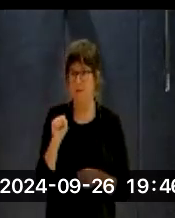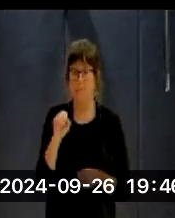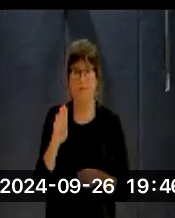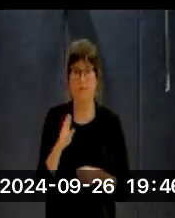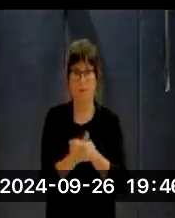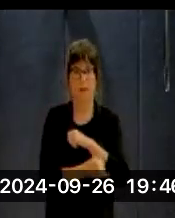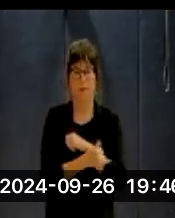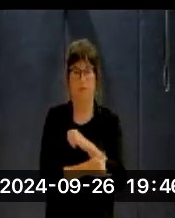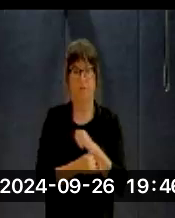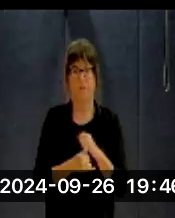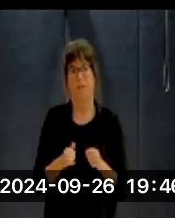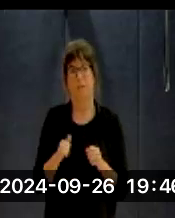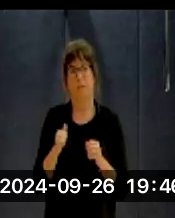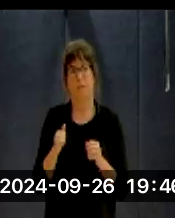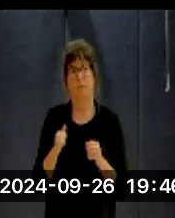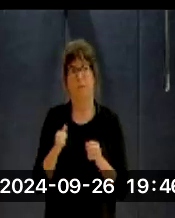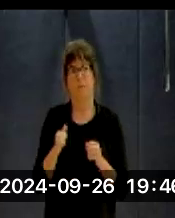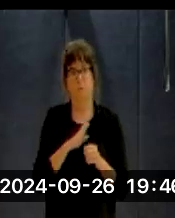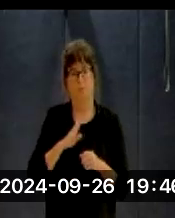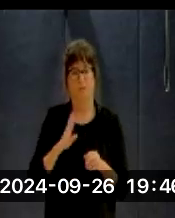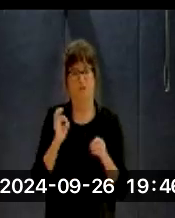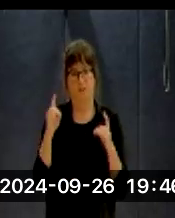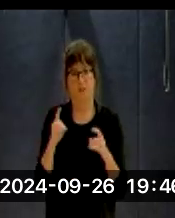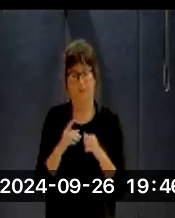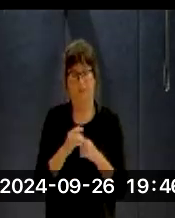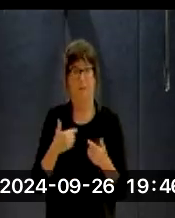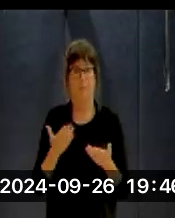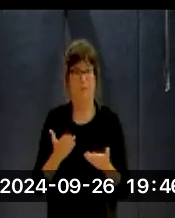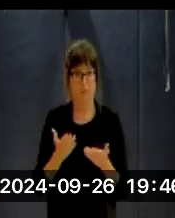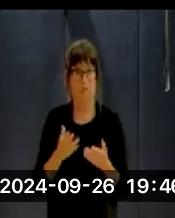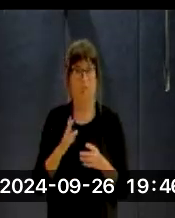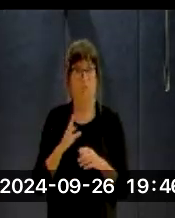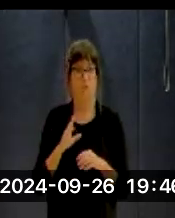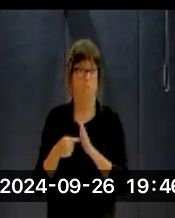of Education. And I'm here also to expose